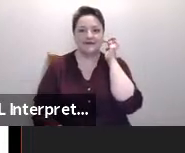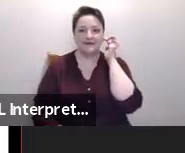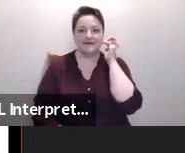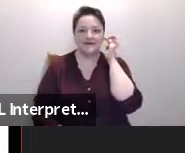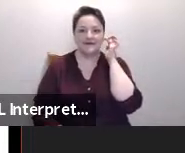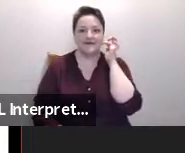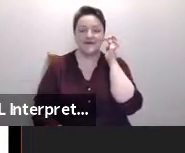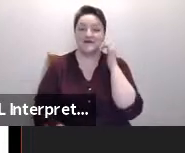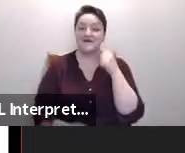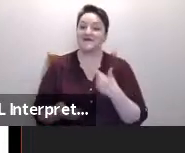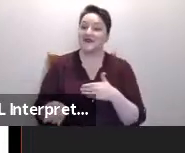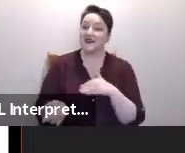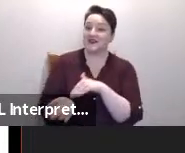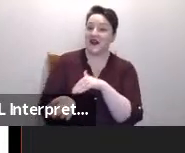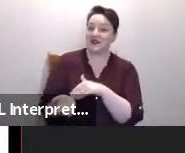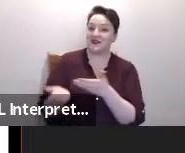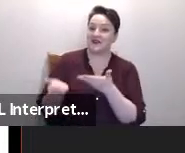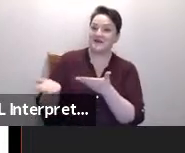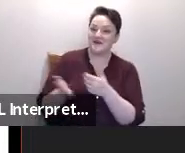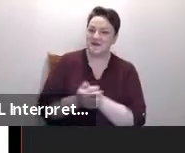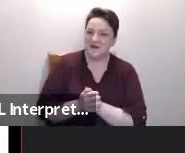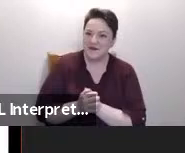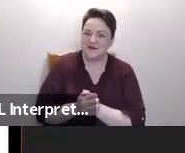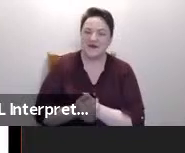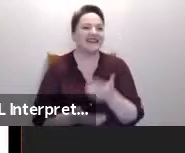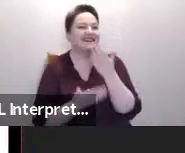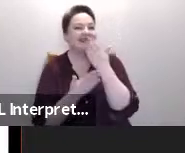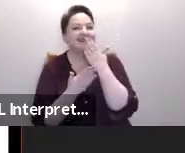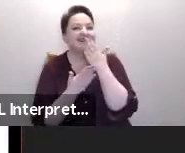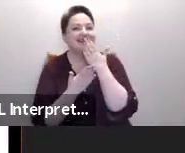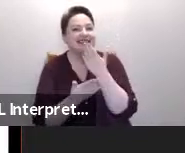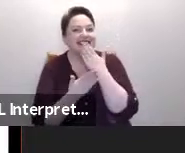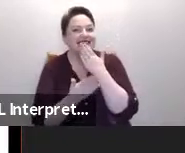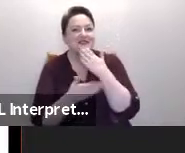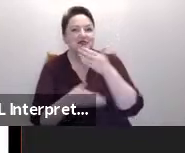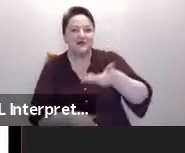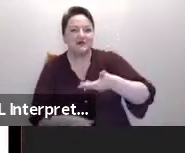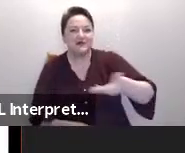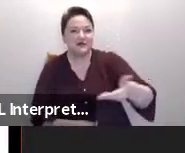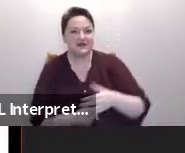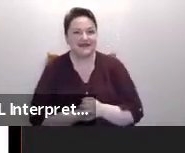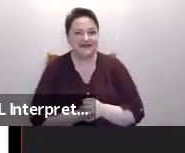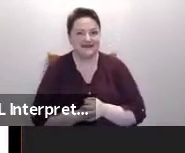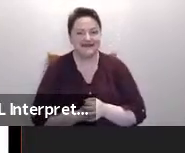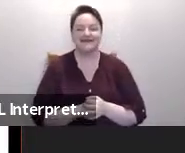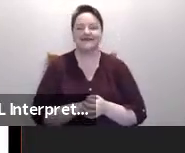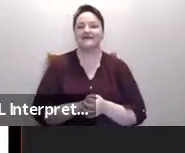Dr. Bakosi. Thank you very much. Thank you very much for the introduction, Larry.